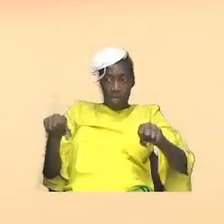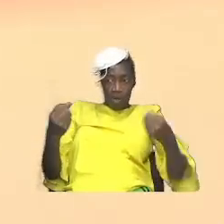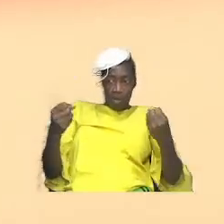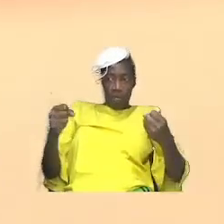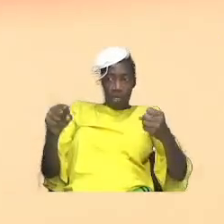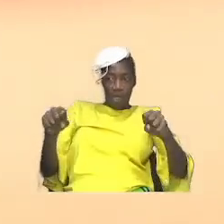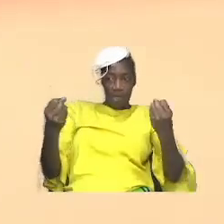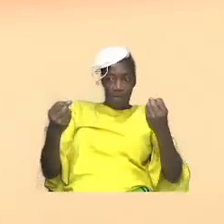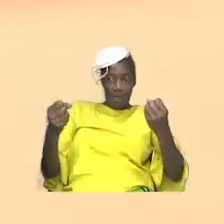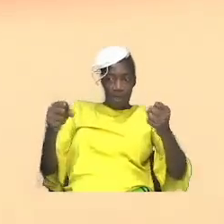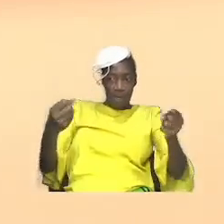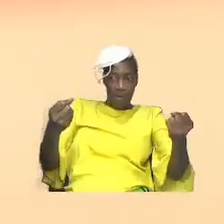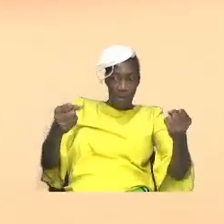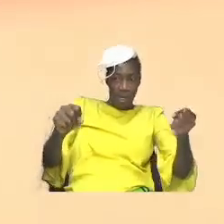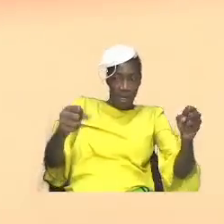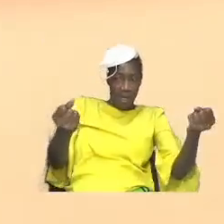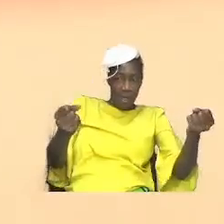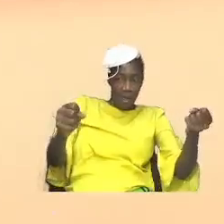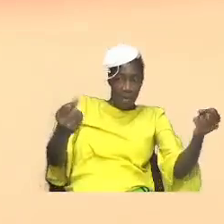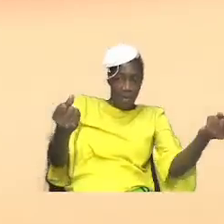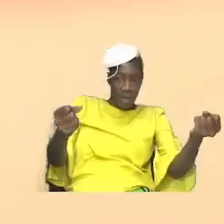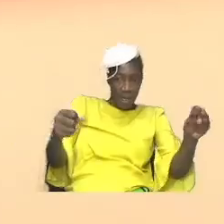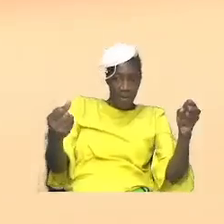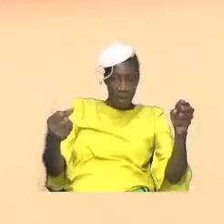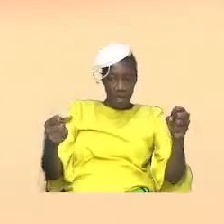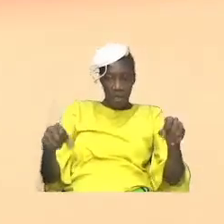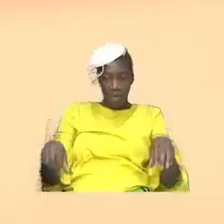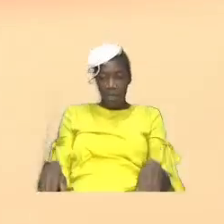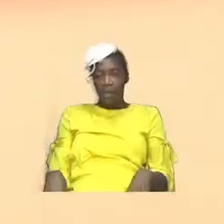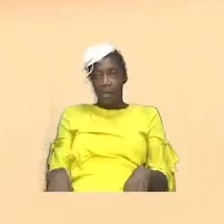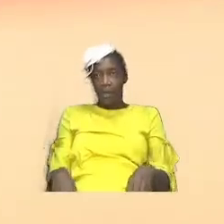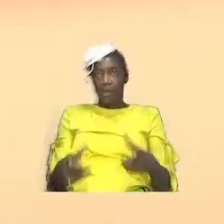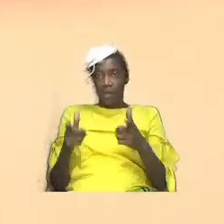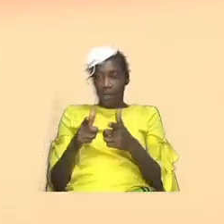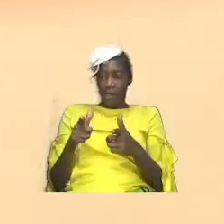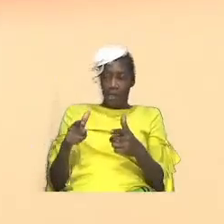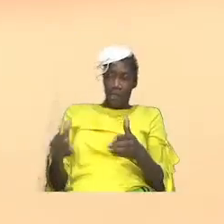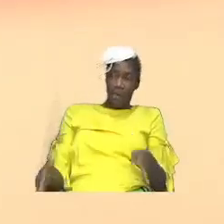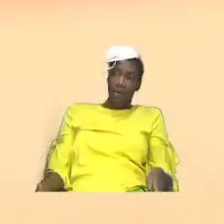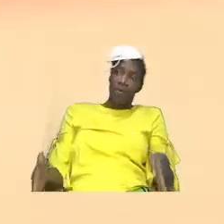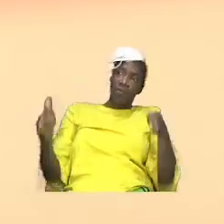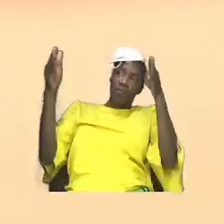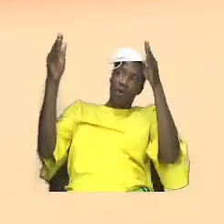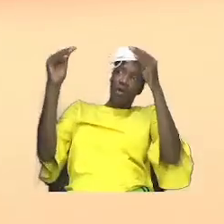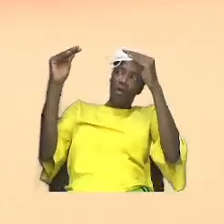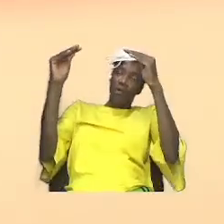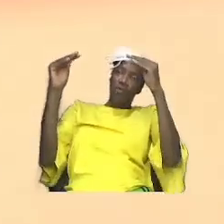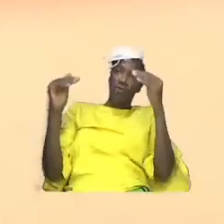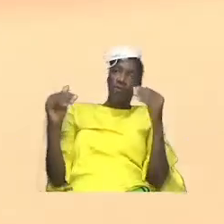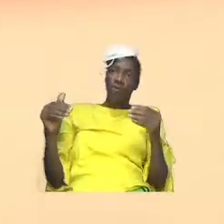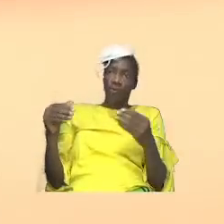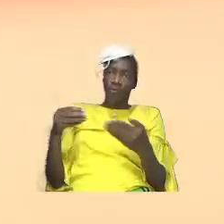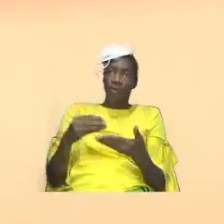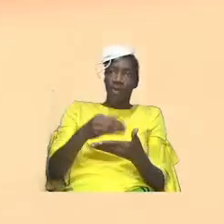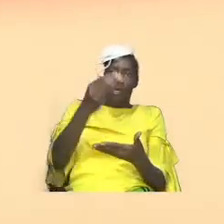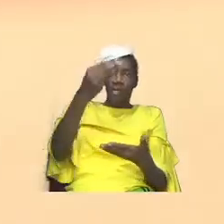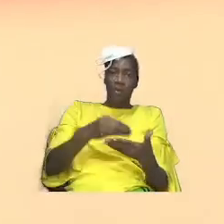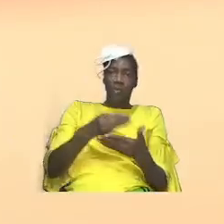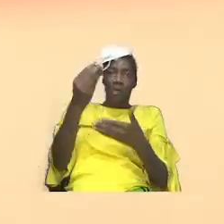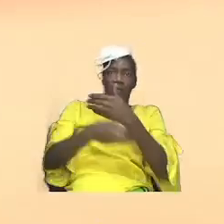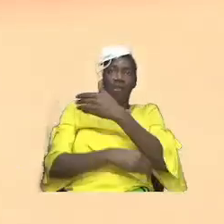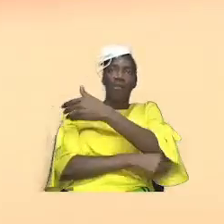Cheap material. Putting up cheap walls and cheap roof and all of those kind of things. And the people, them expensive